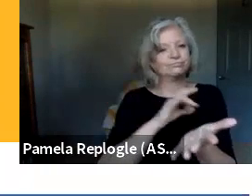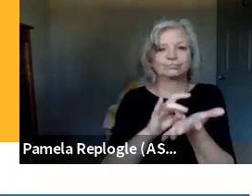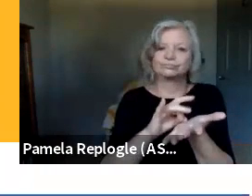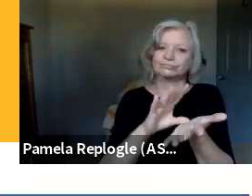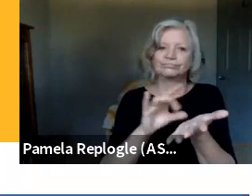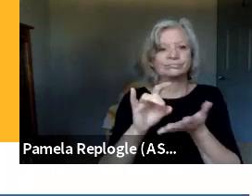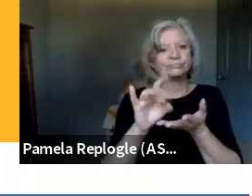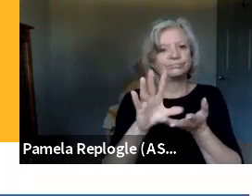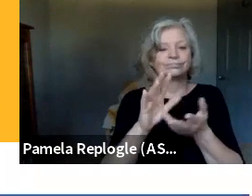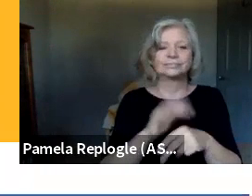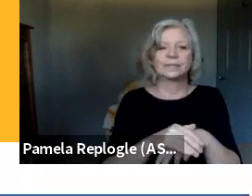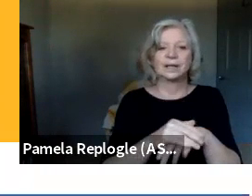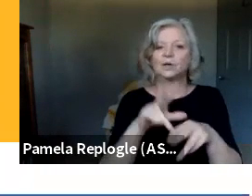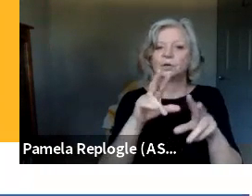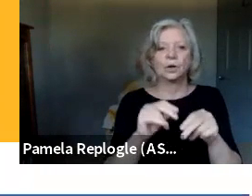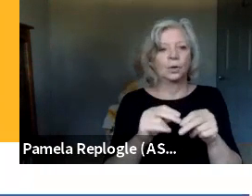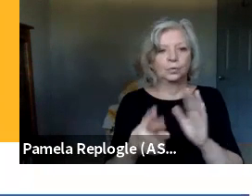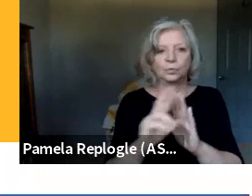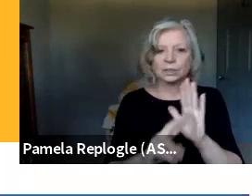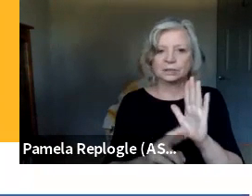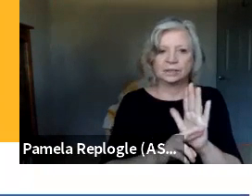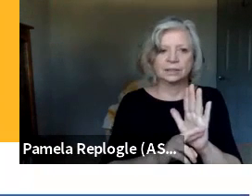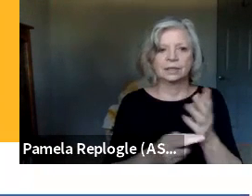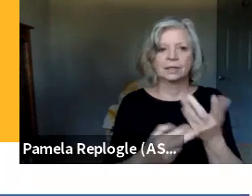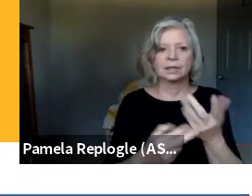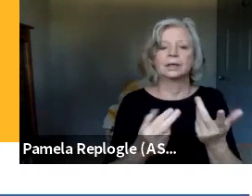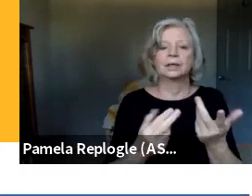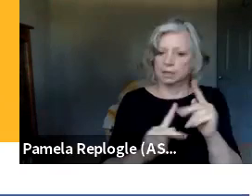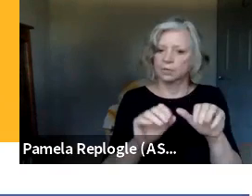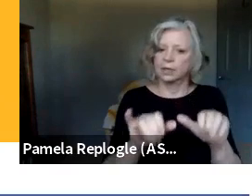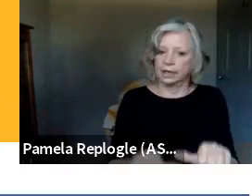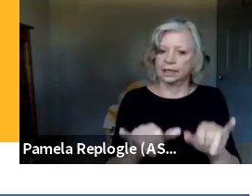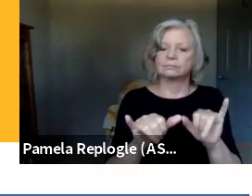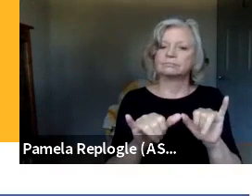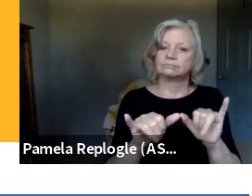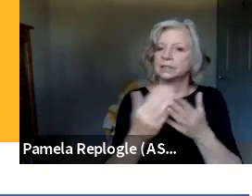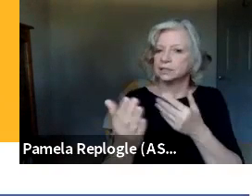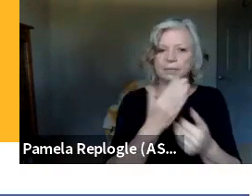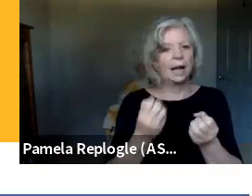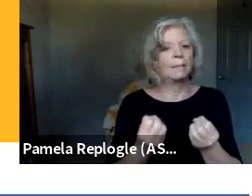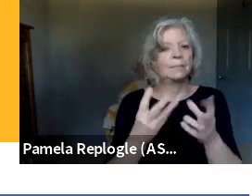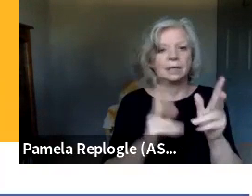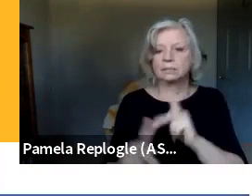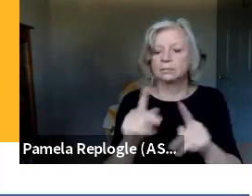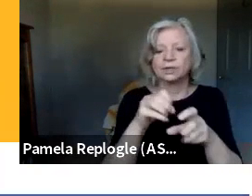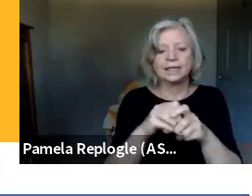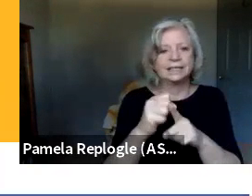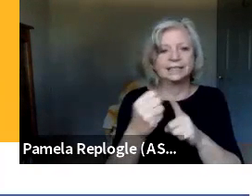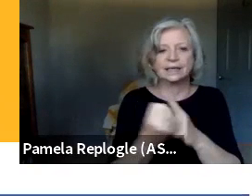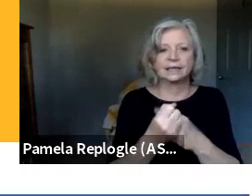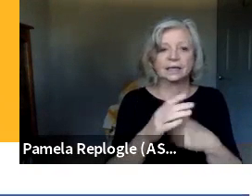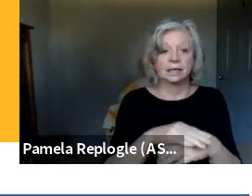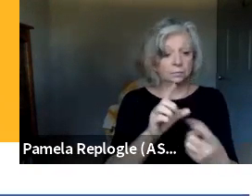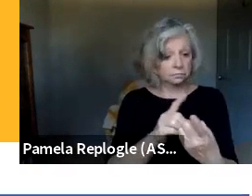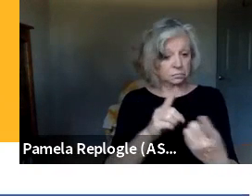or any setting. There's no restriction on the amount of people that can be in a setting. And again, physical distancing is not required